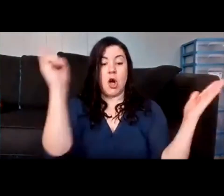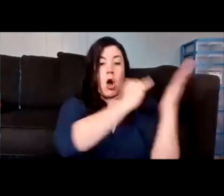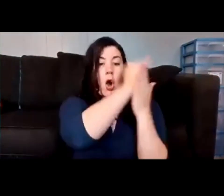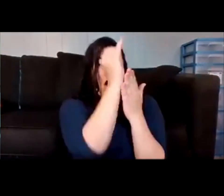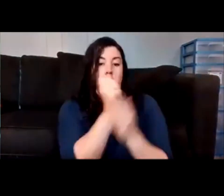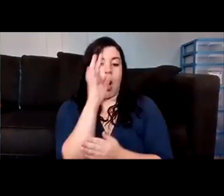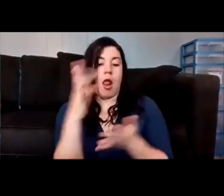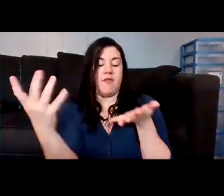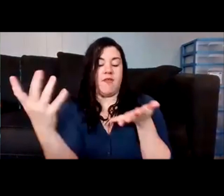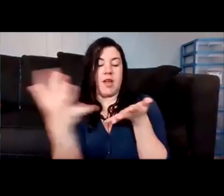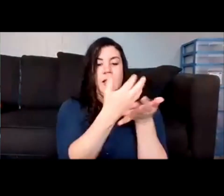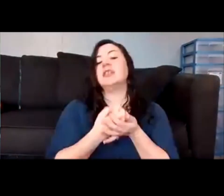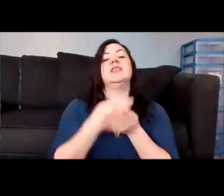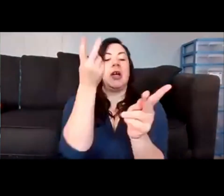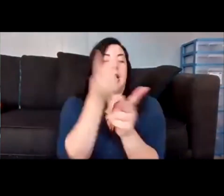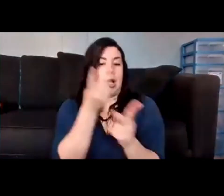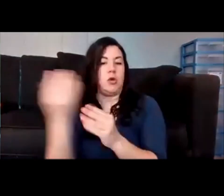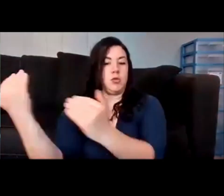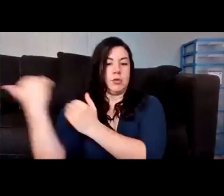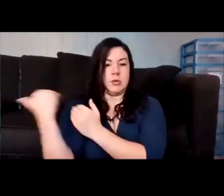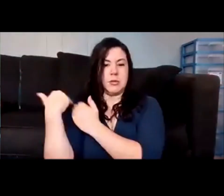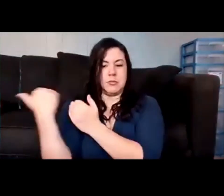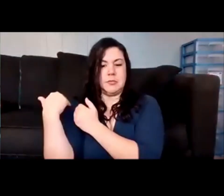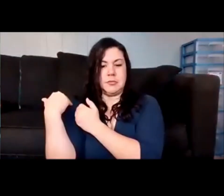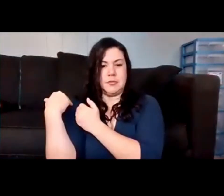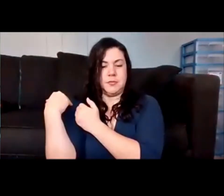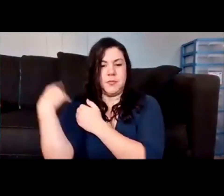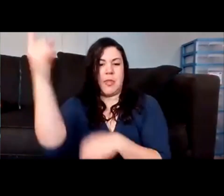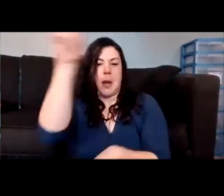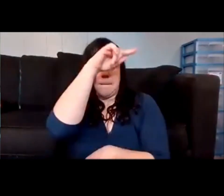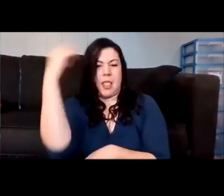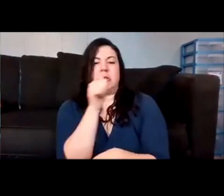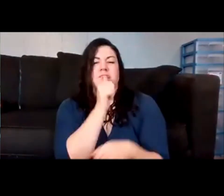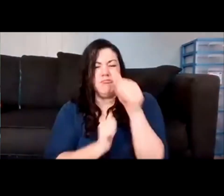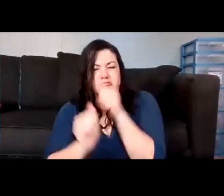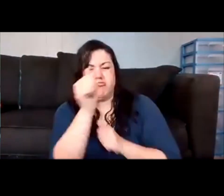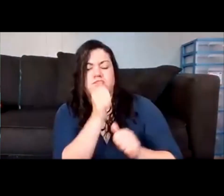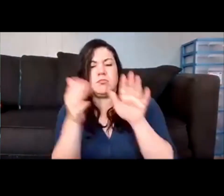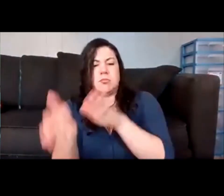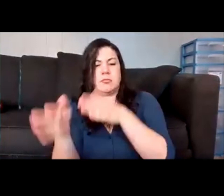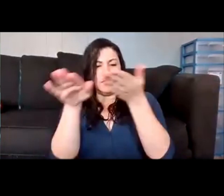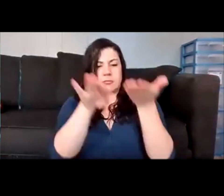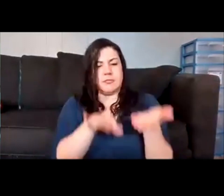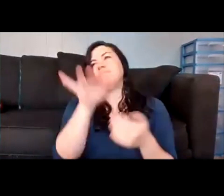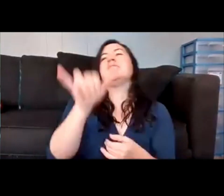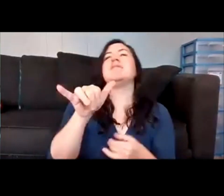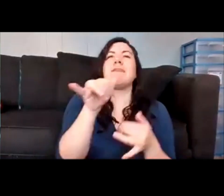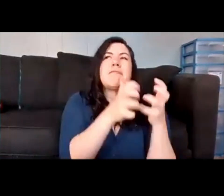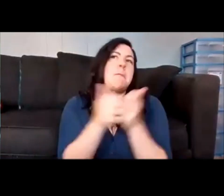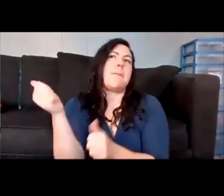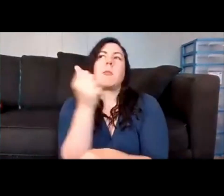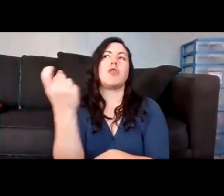responsibility, handling images of Black suffering and death, is part of one of my kind of latest